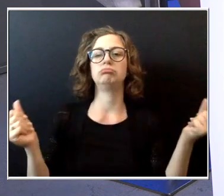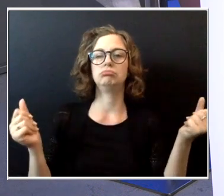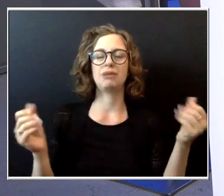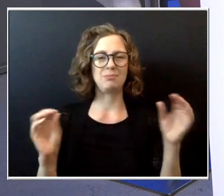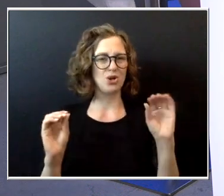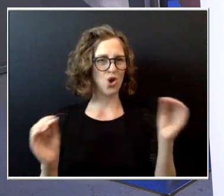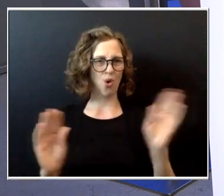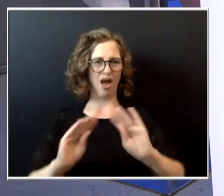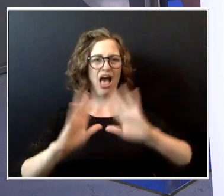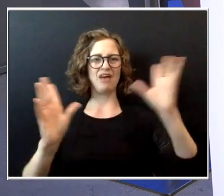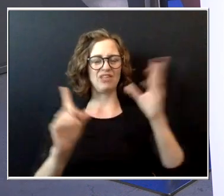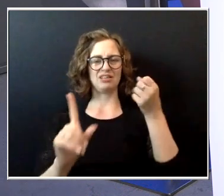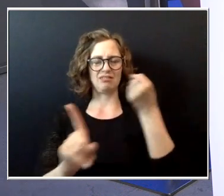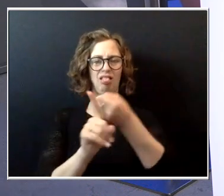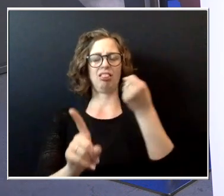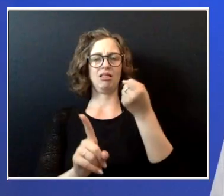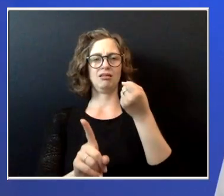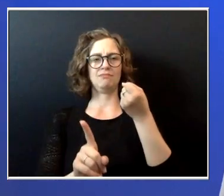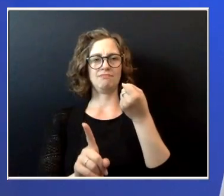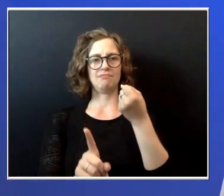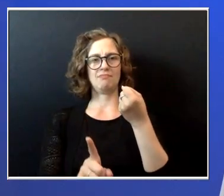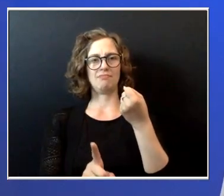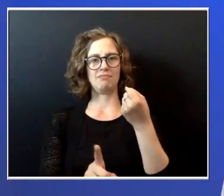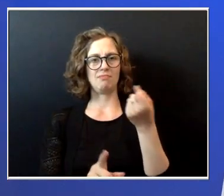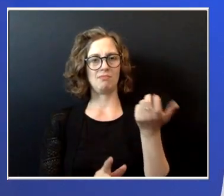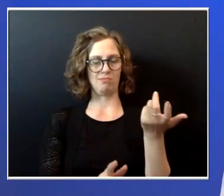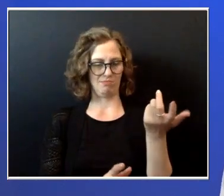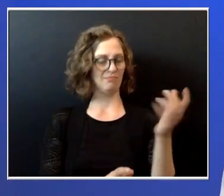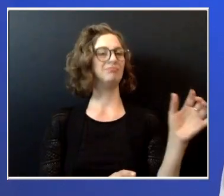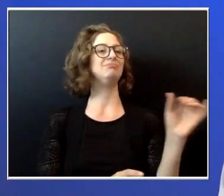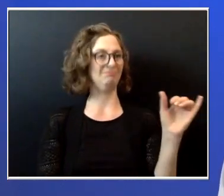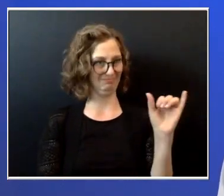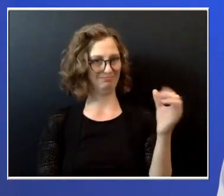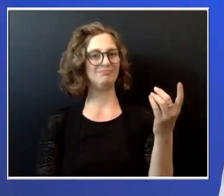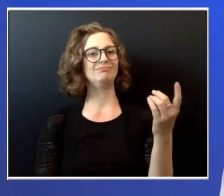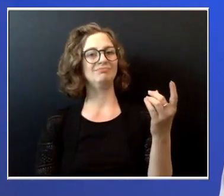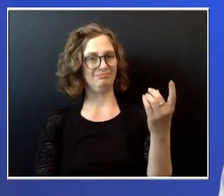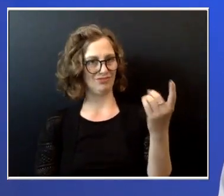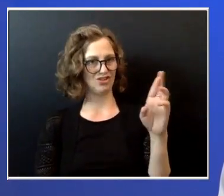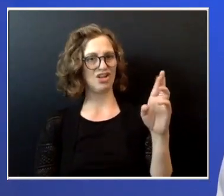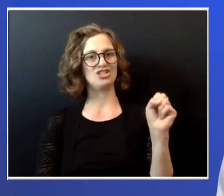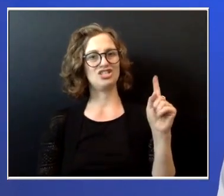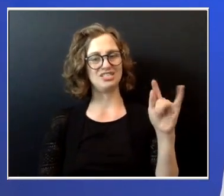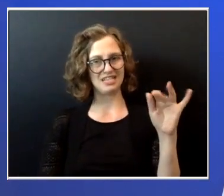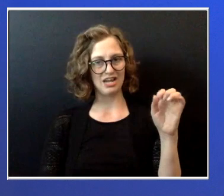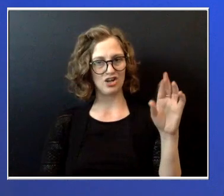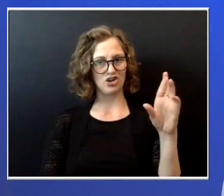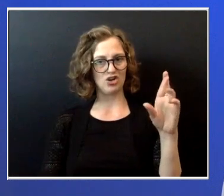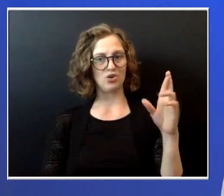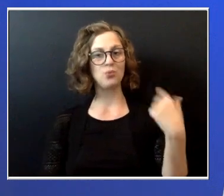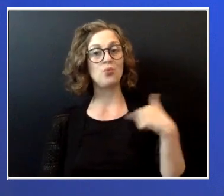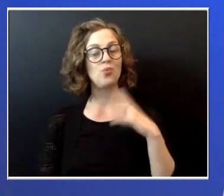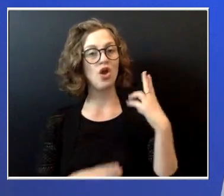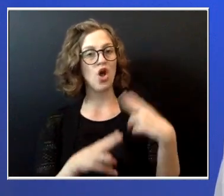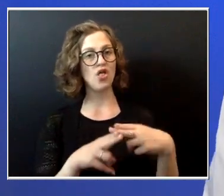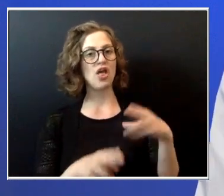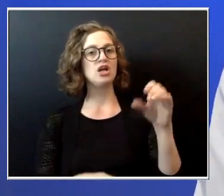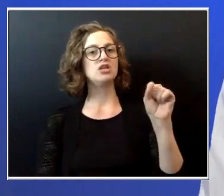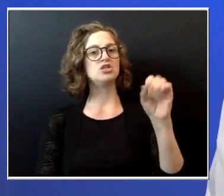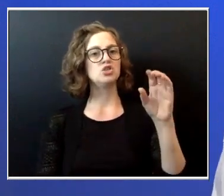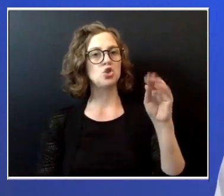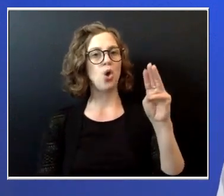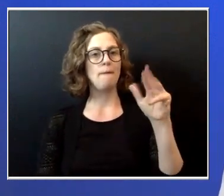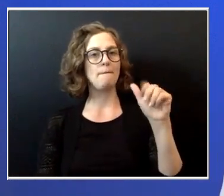I think that's what Dr. Stacker just described. We actually call that somatic tinnitus in the clinic. You might hear it called objective